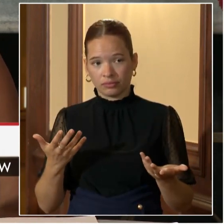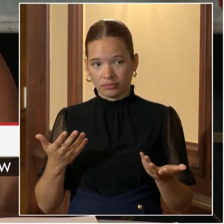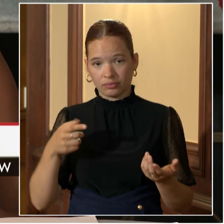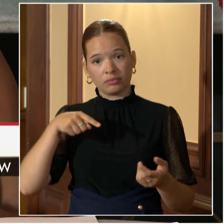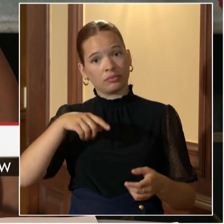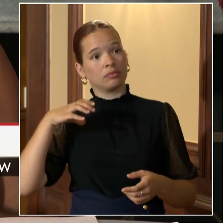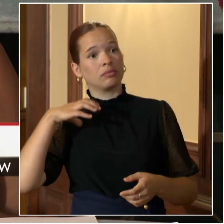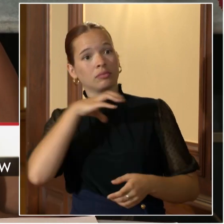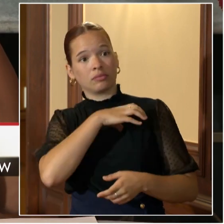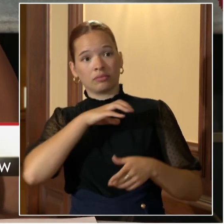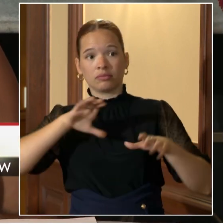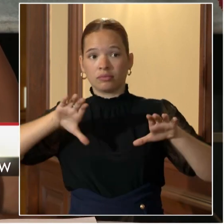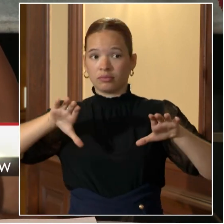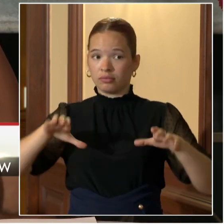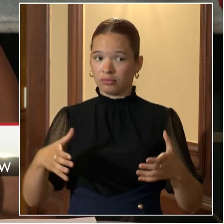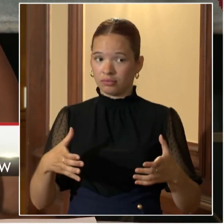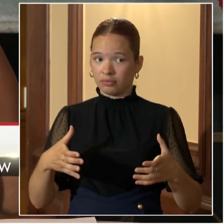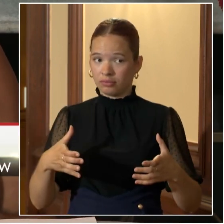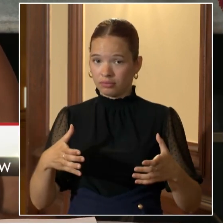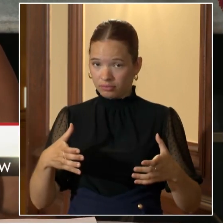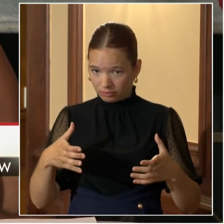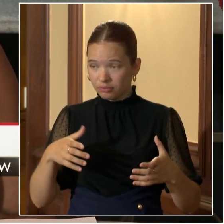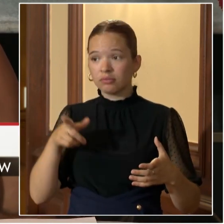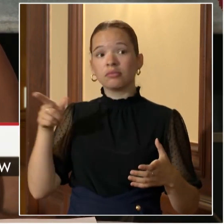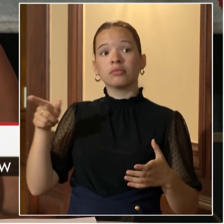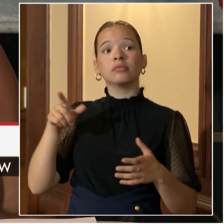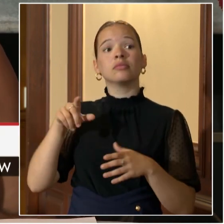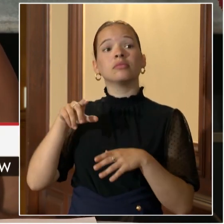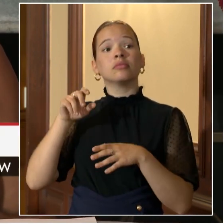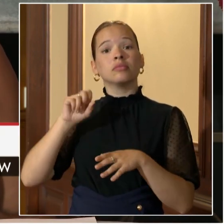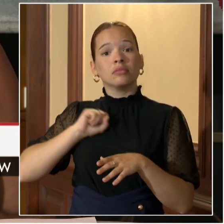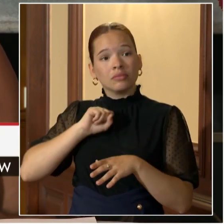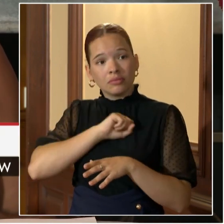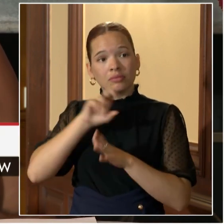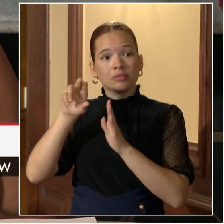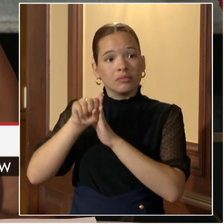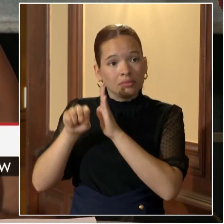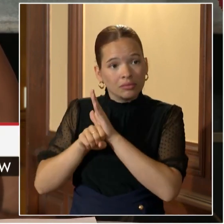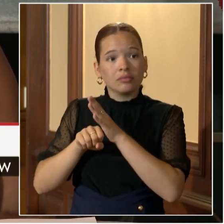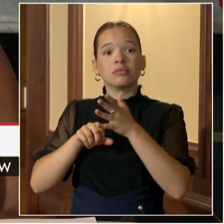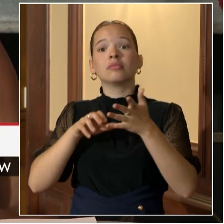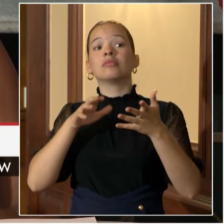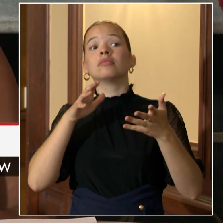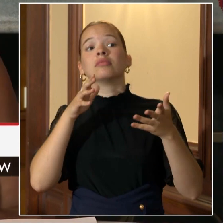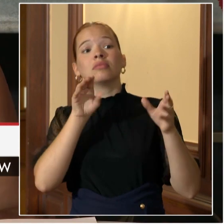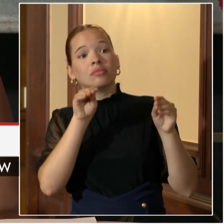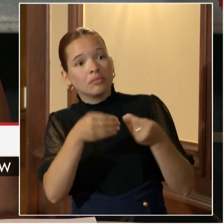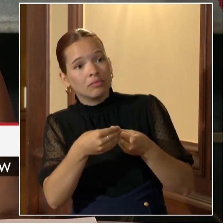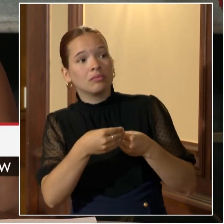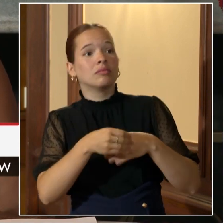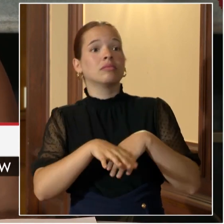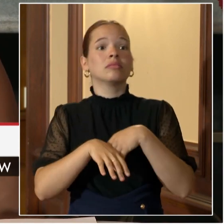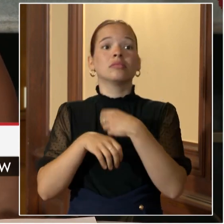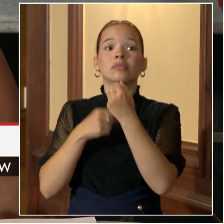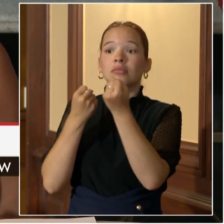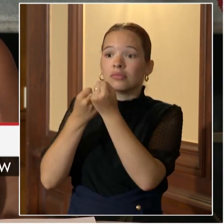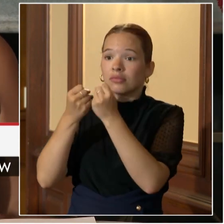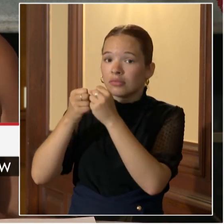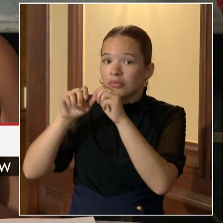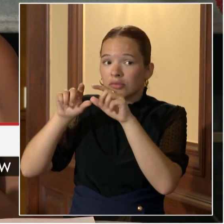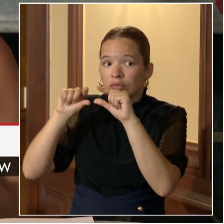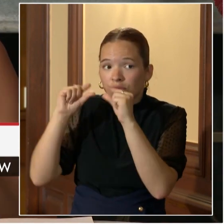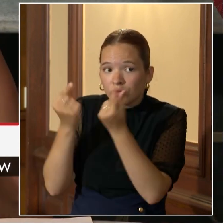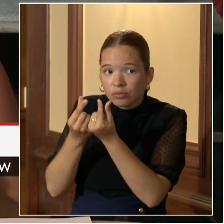statehood office, with advocacy groups that we help to support, along with our